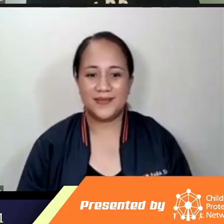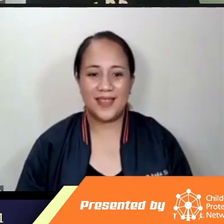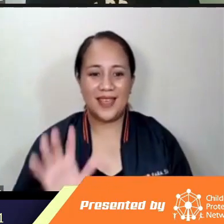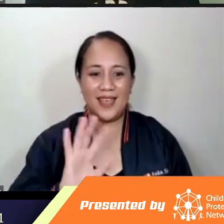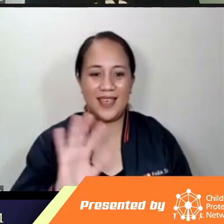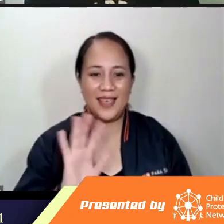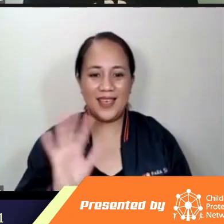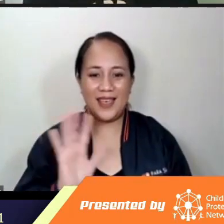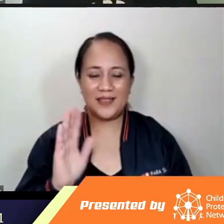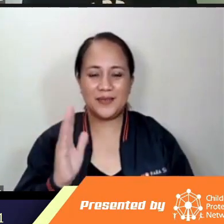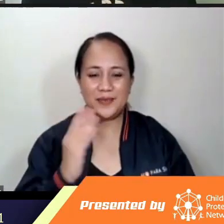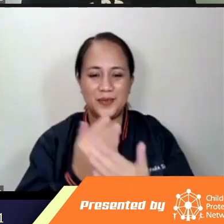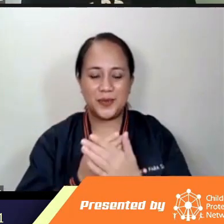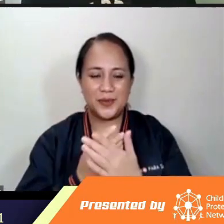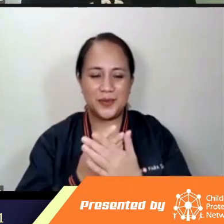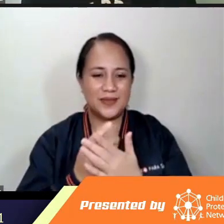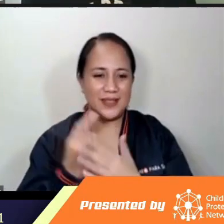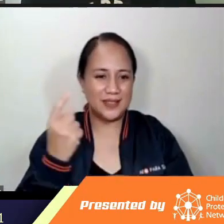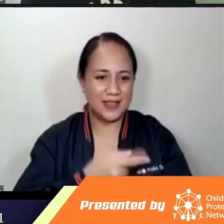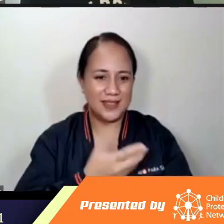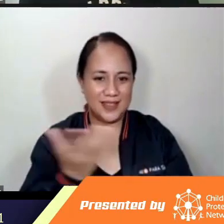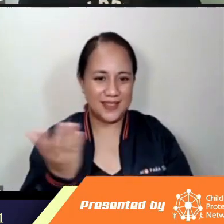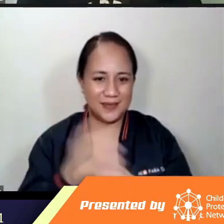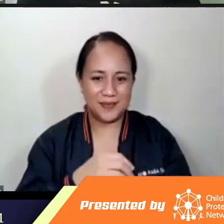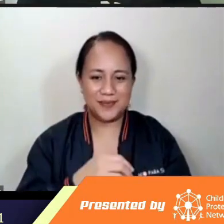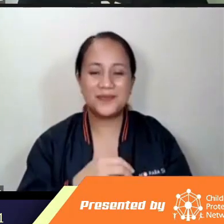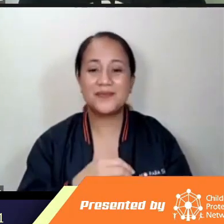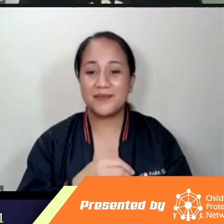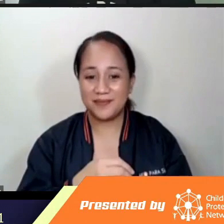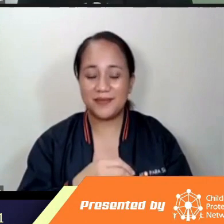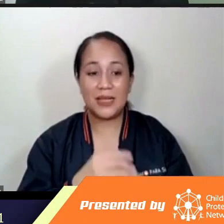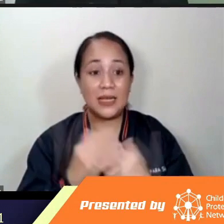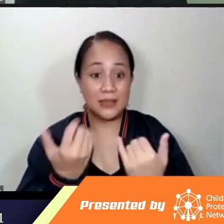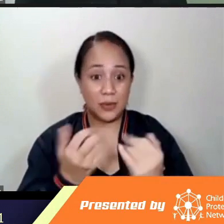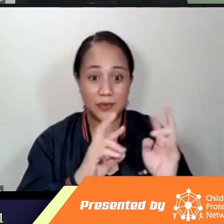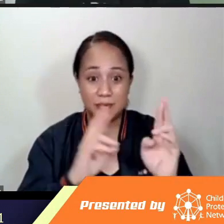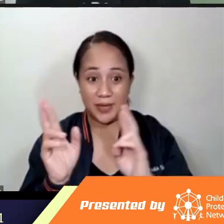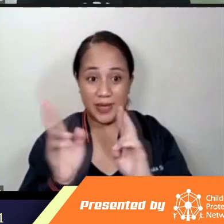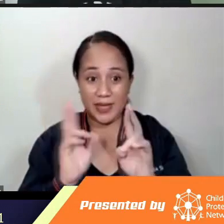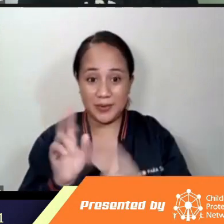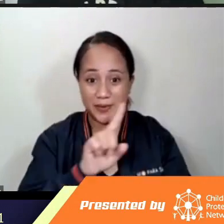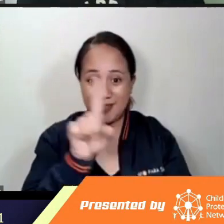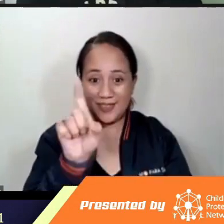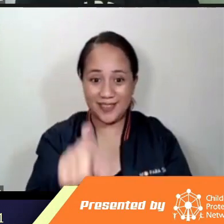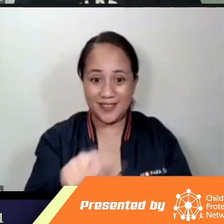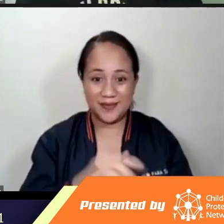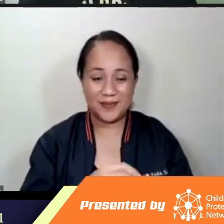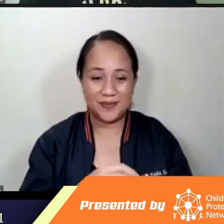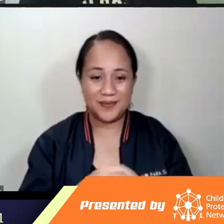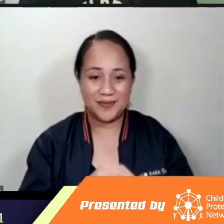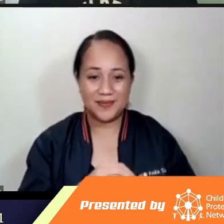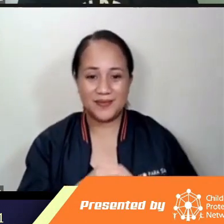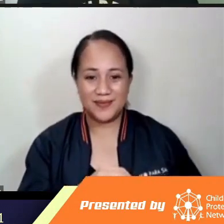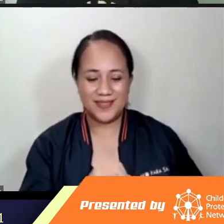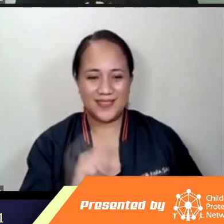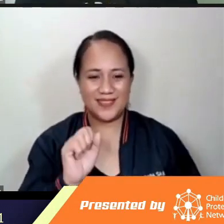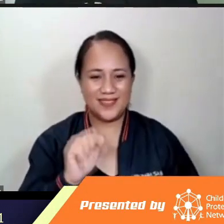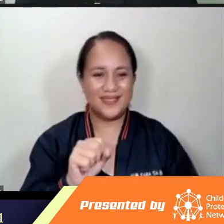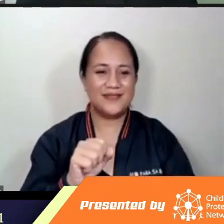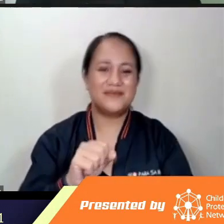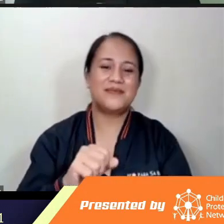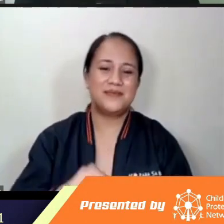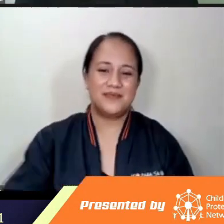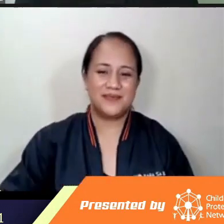araw po sa inyong lahat. Good morning, guys. Now, ready na ba kayo sa ating question? Yes po. Yes